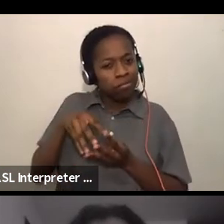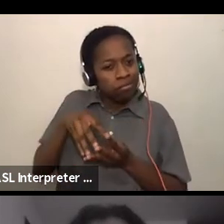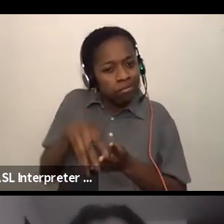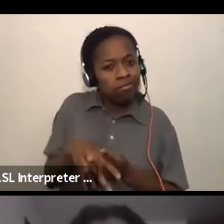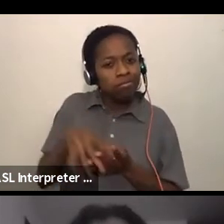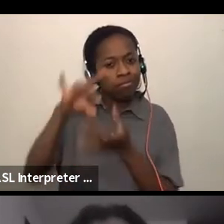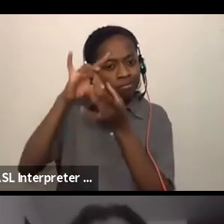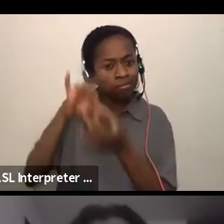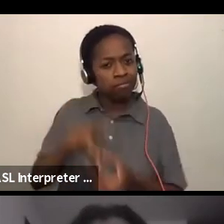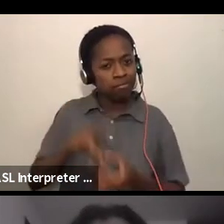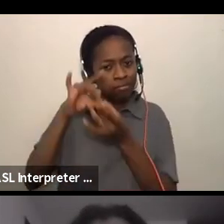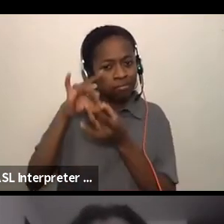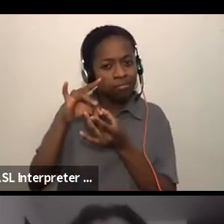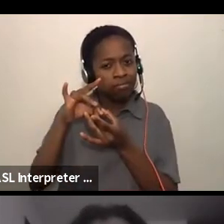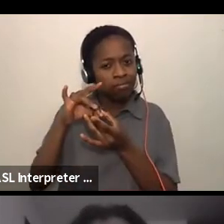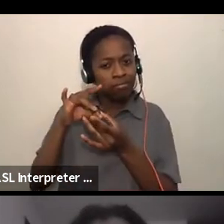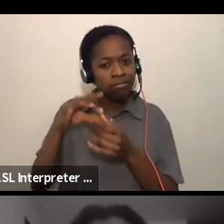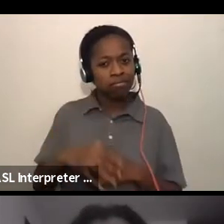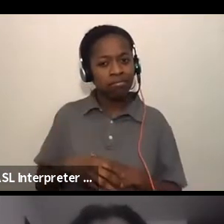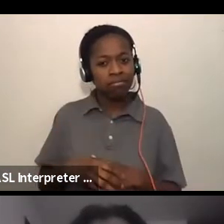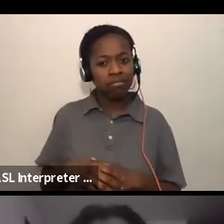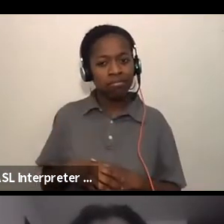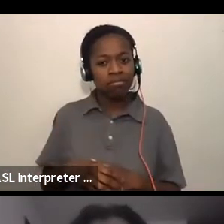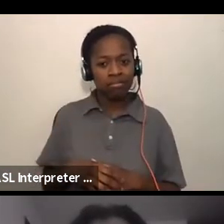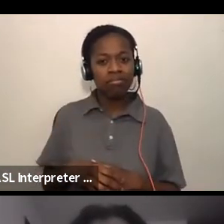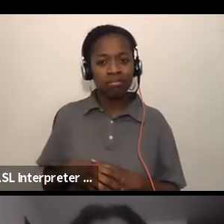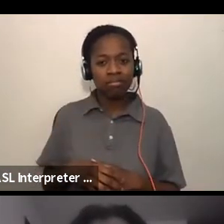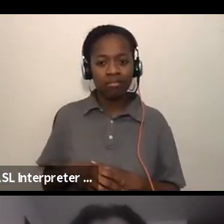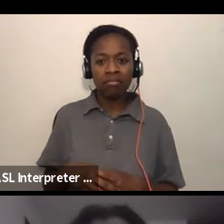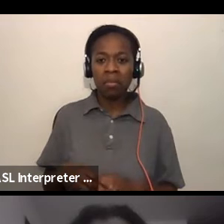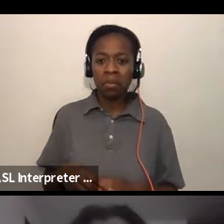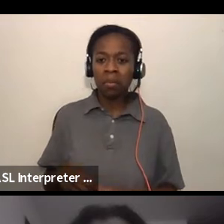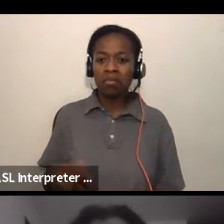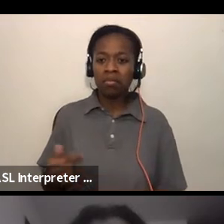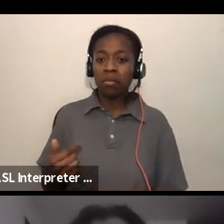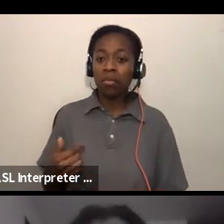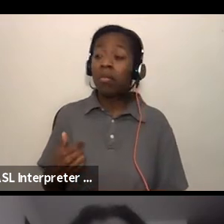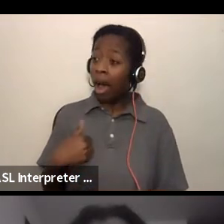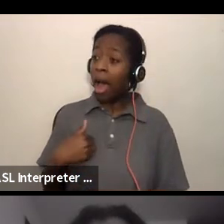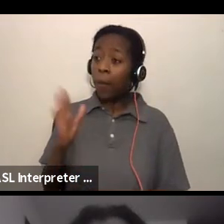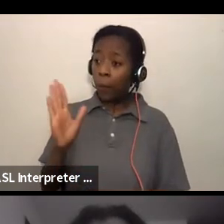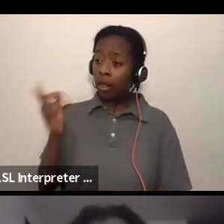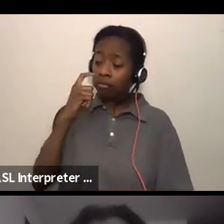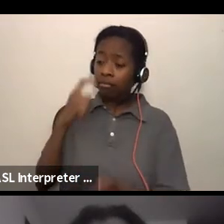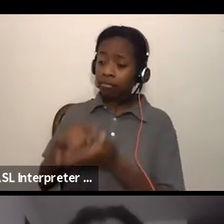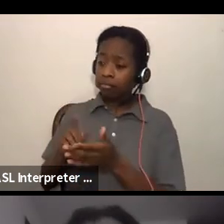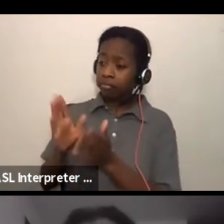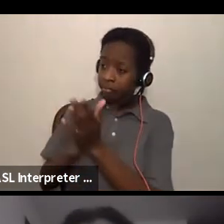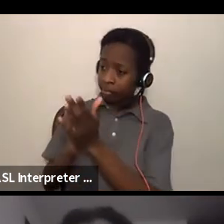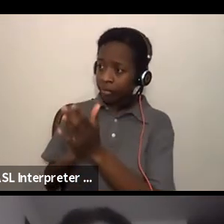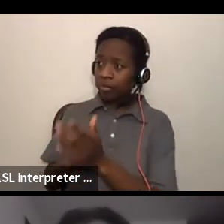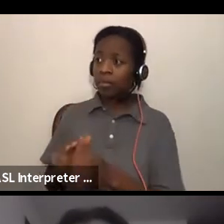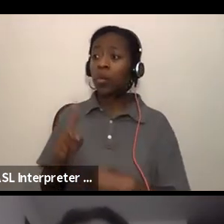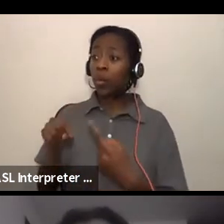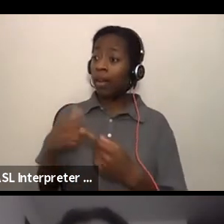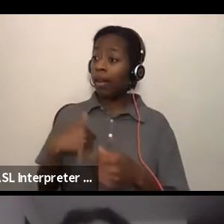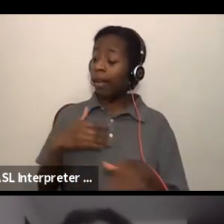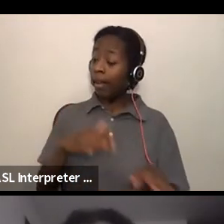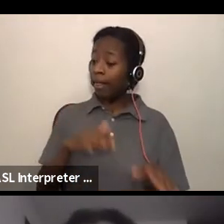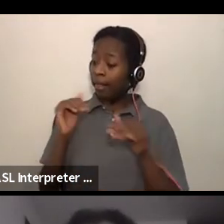say, I'll be here for your accolades. That's okay. But when I leave here and people are coming right